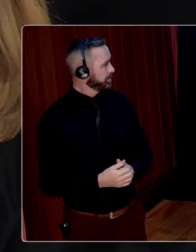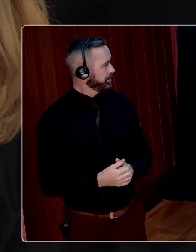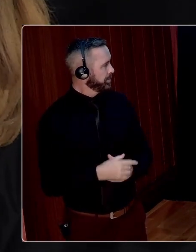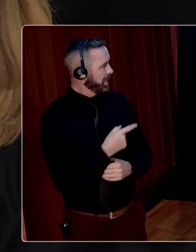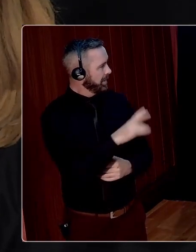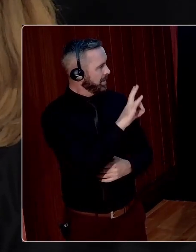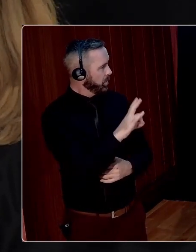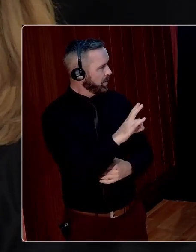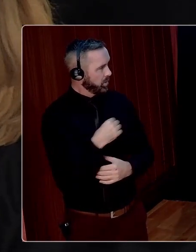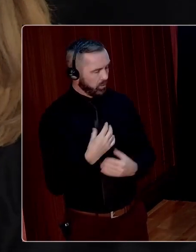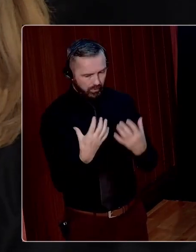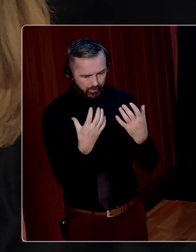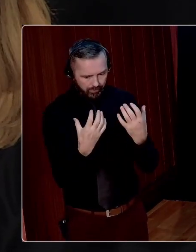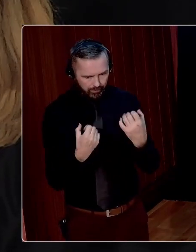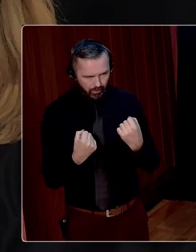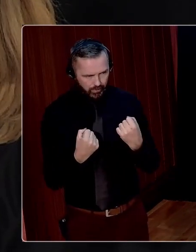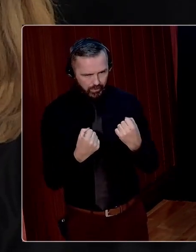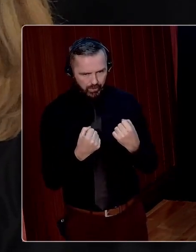This question says to foster,